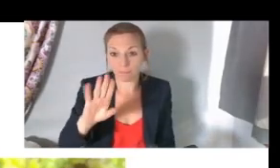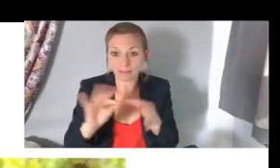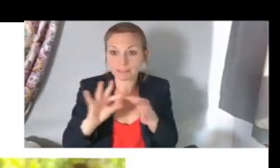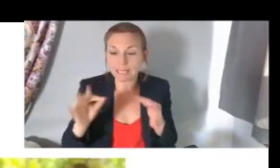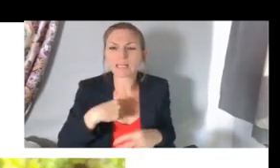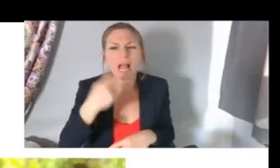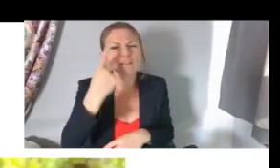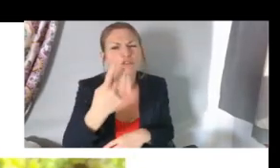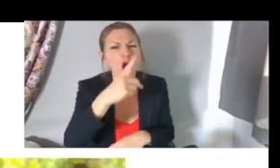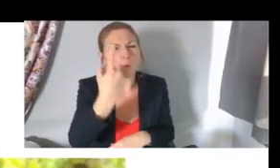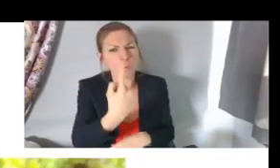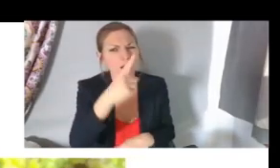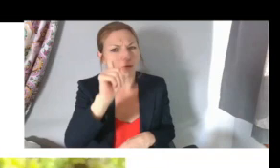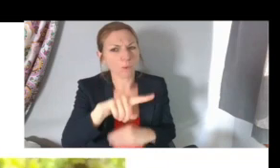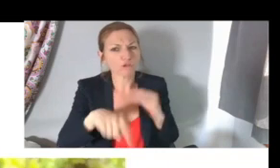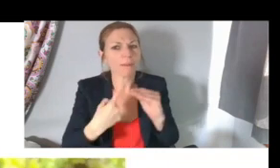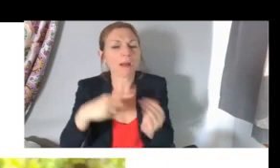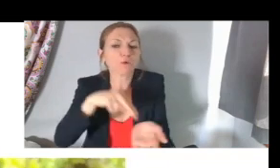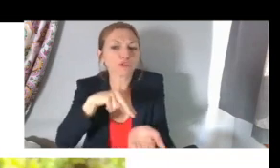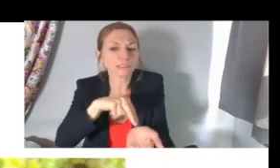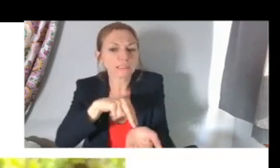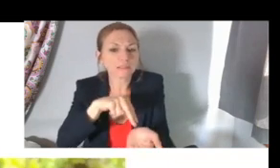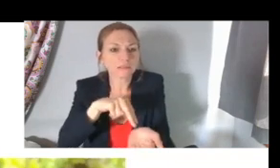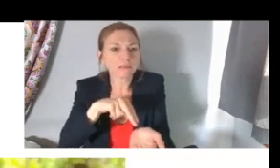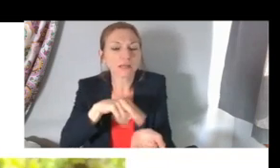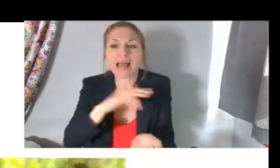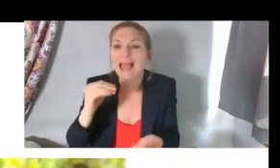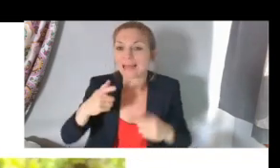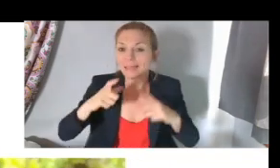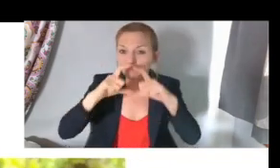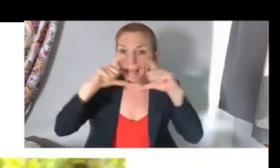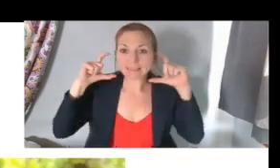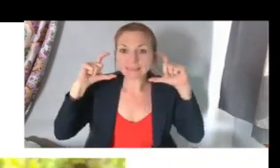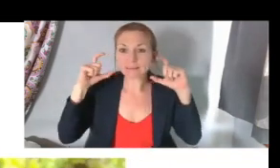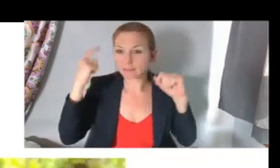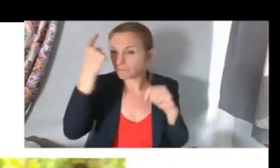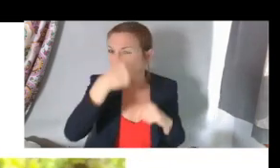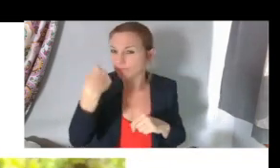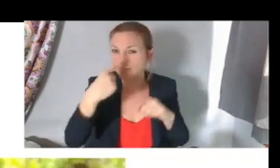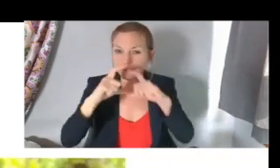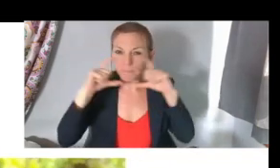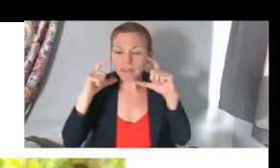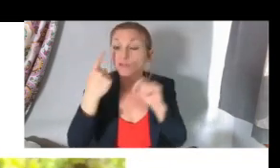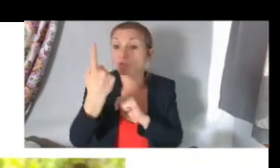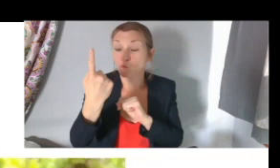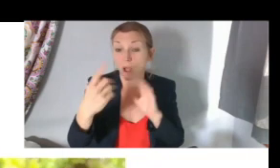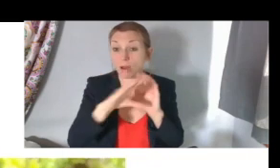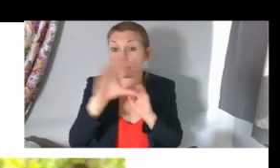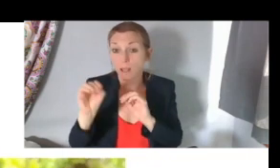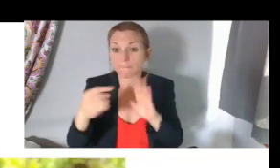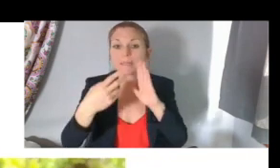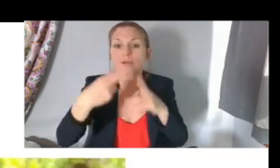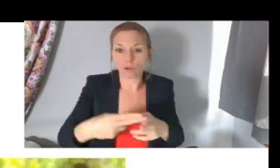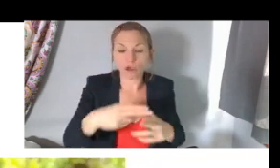about nurses and face masks, and there is a company called Safe and Clear. I'll put it